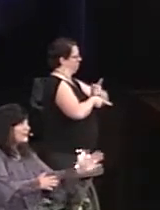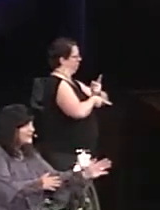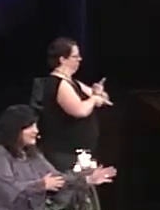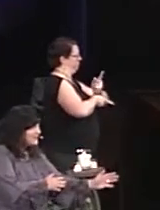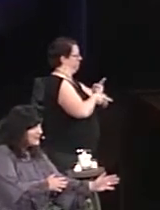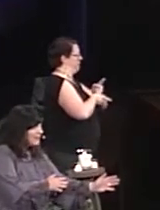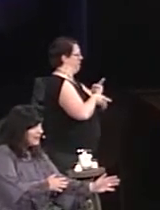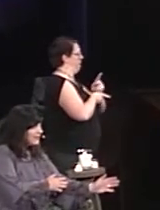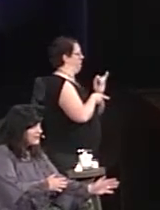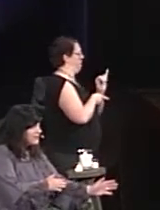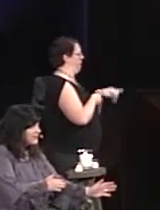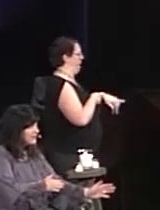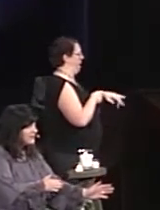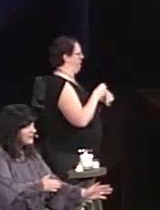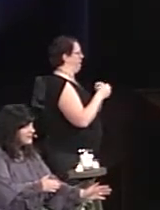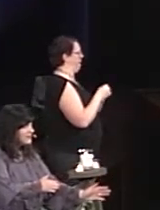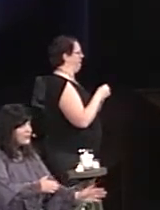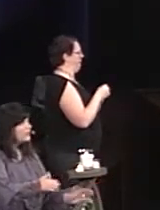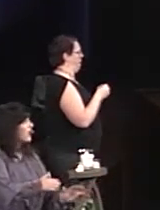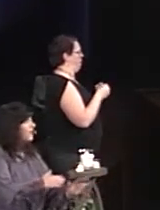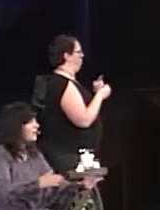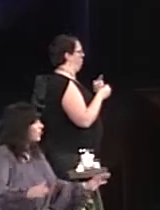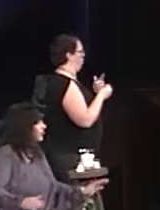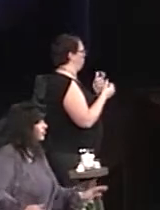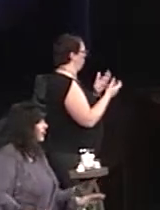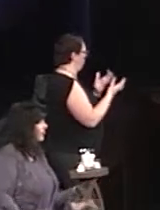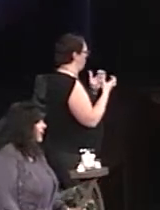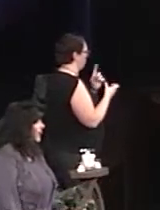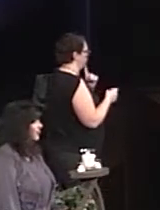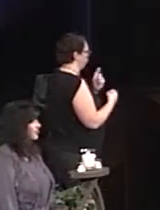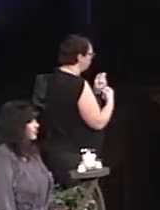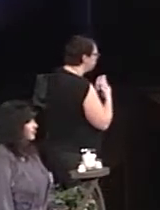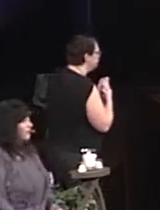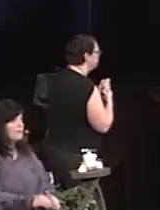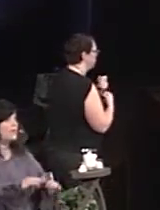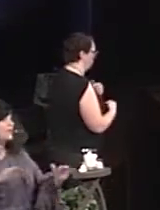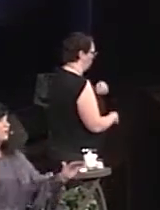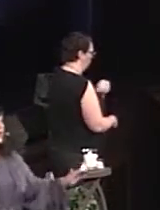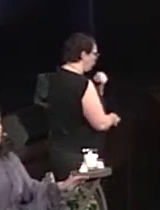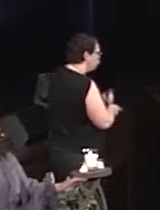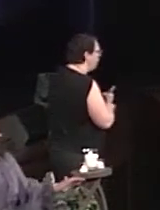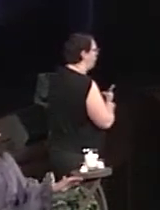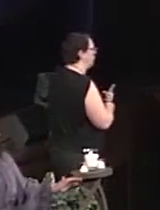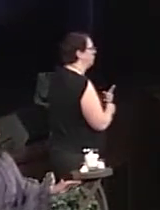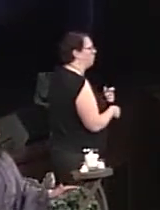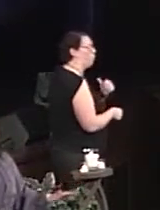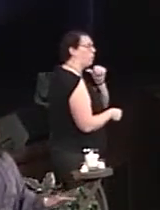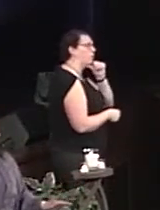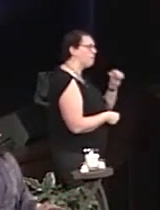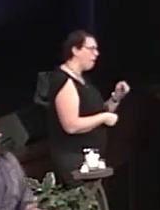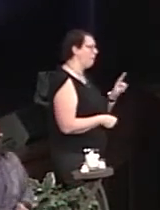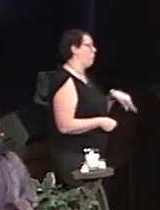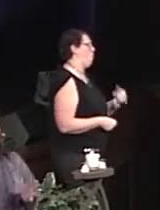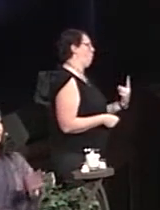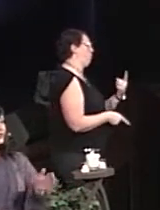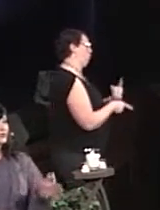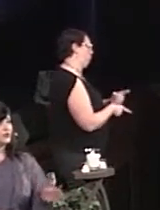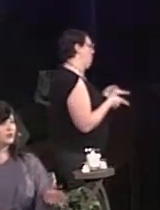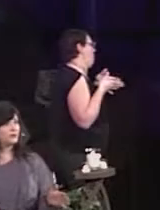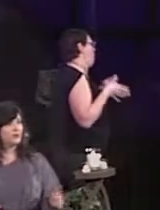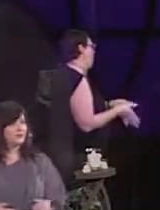little tribalistic about this. We are not the only right way. There are many ways to walk the path